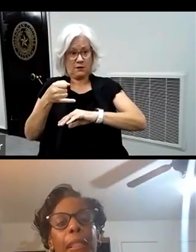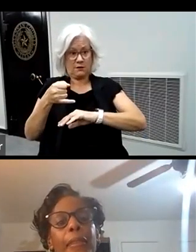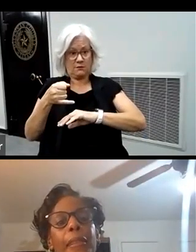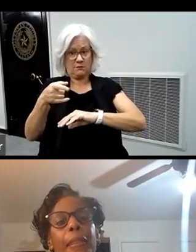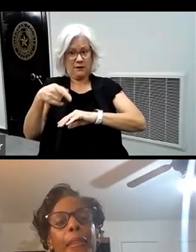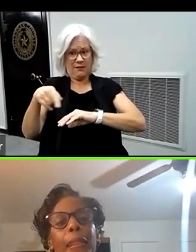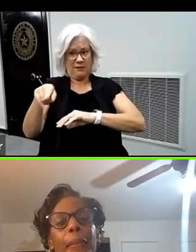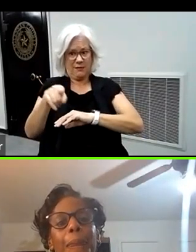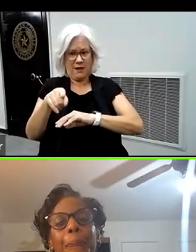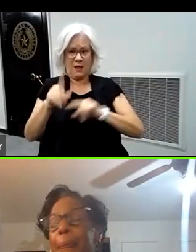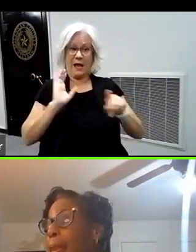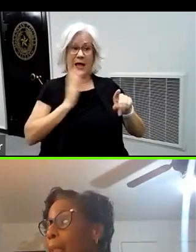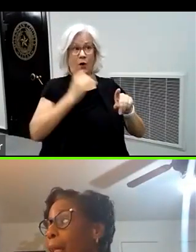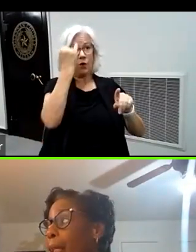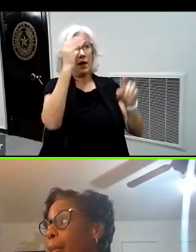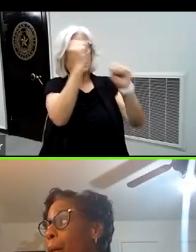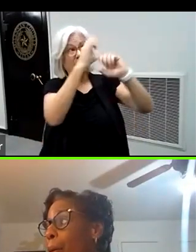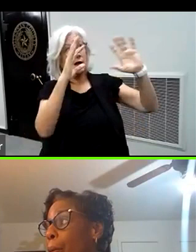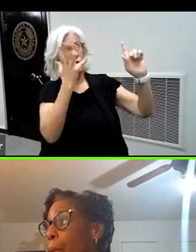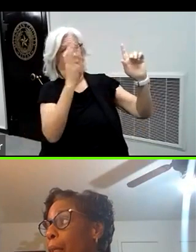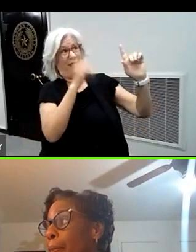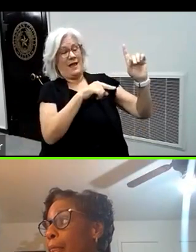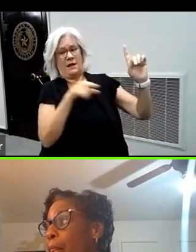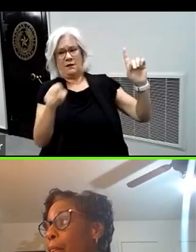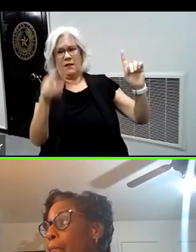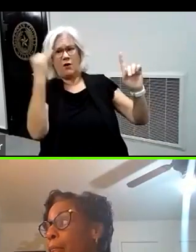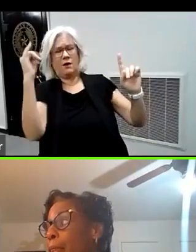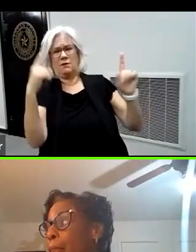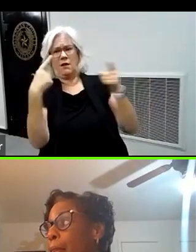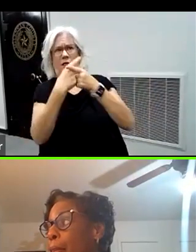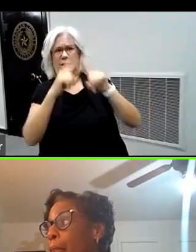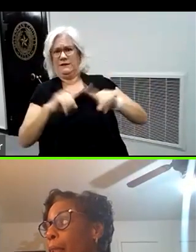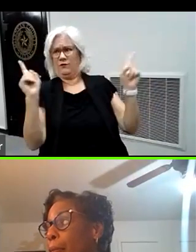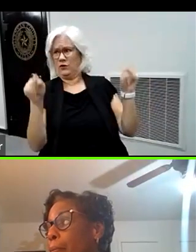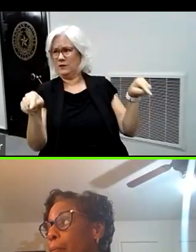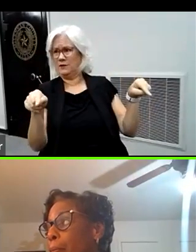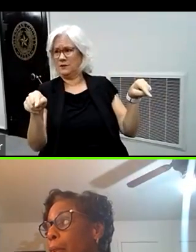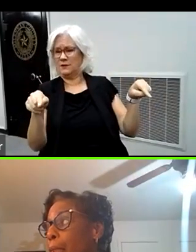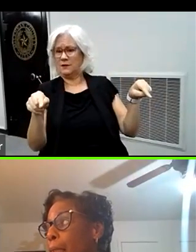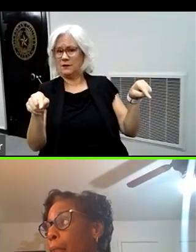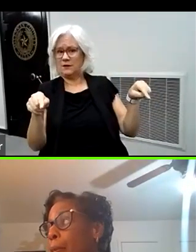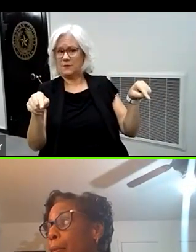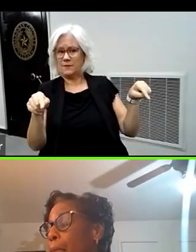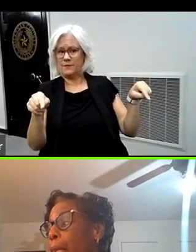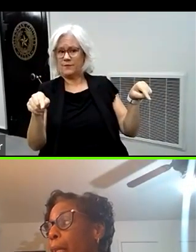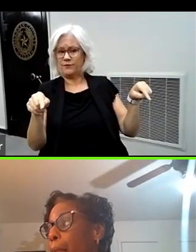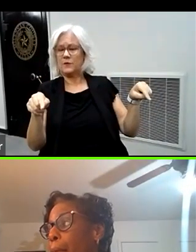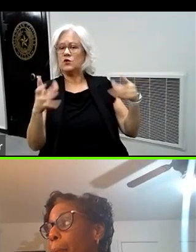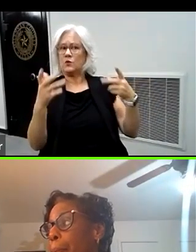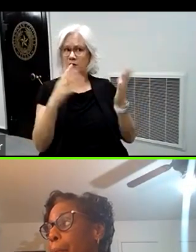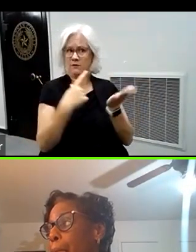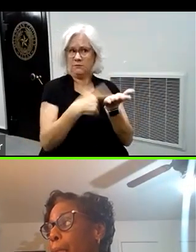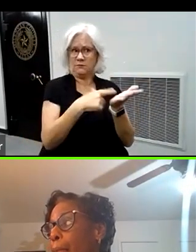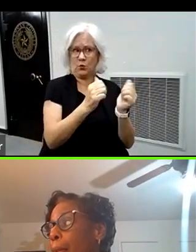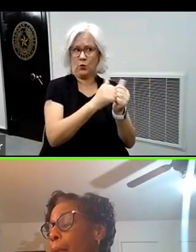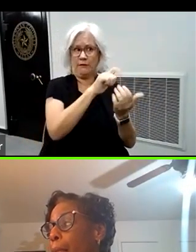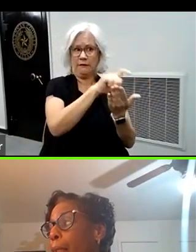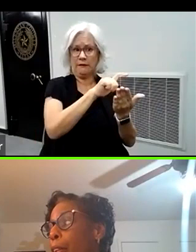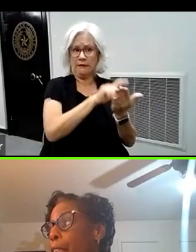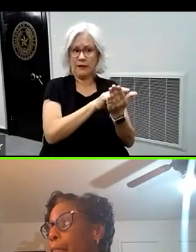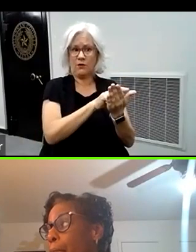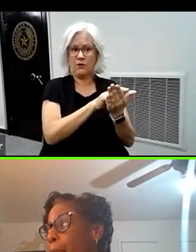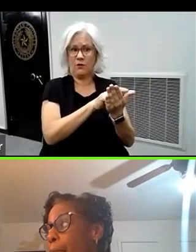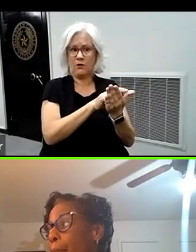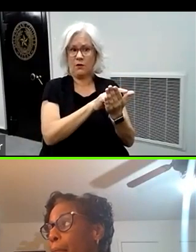great inconsistency. So after talking legal and Ken